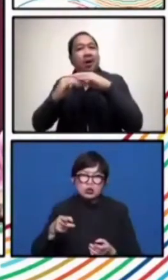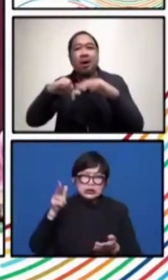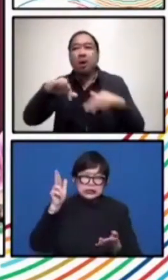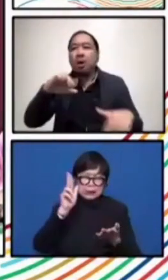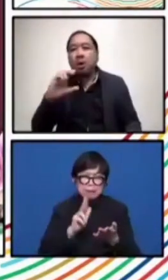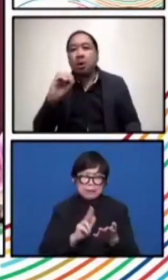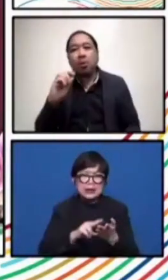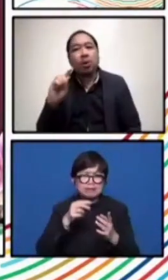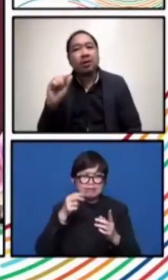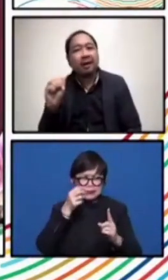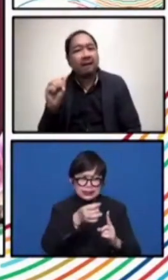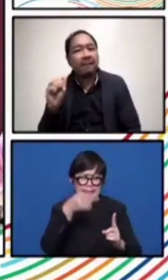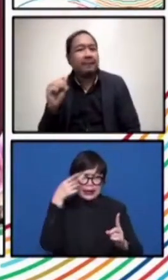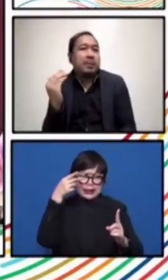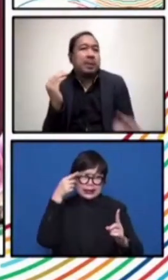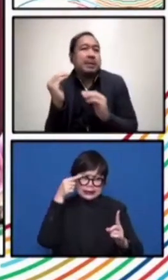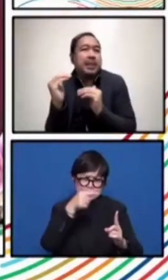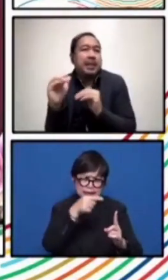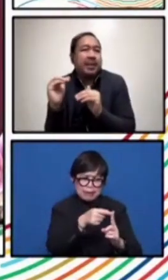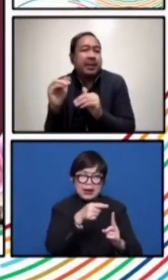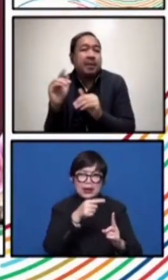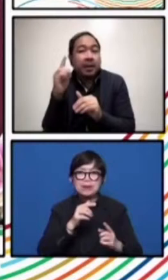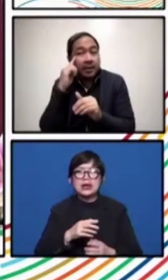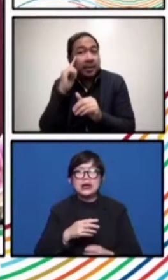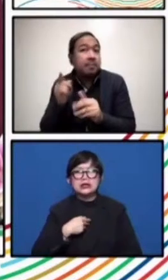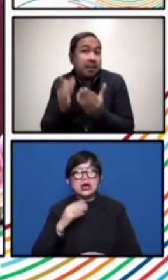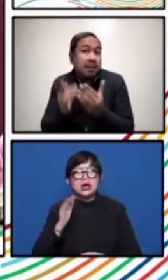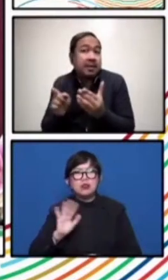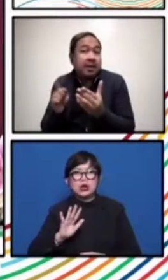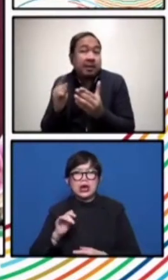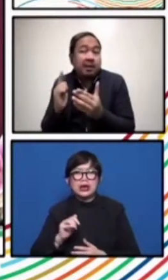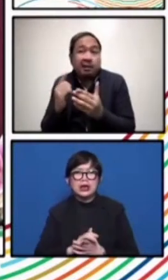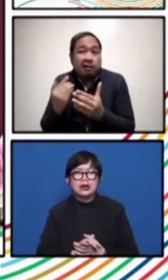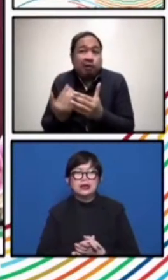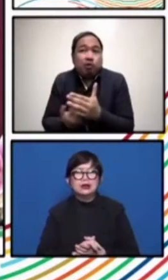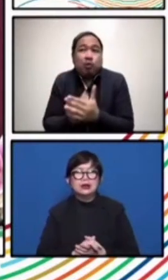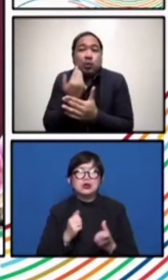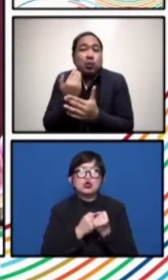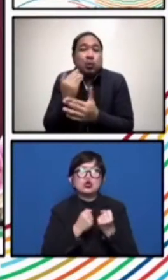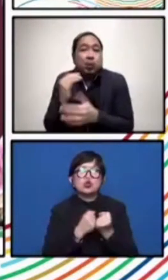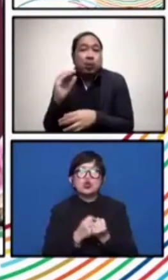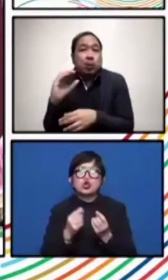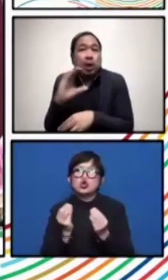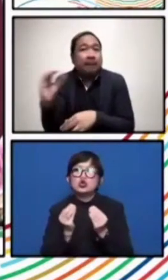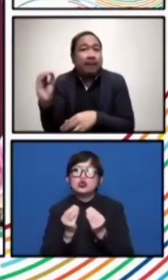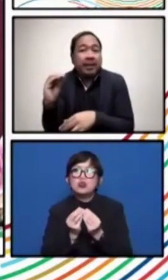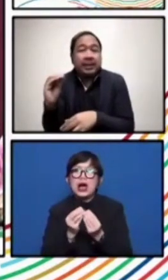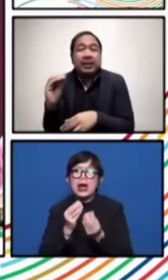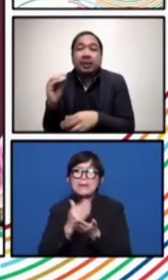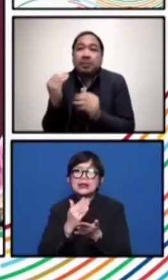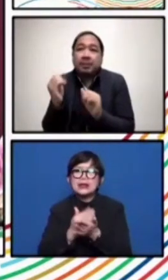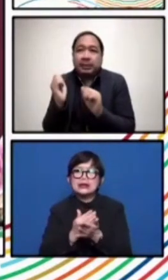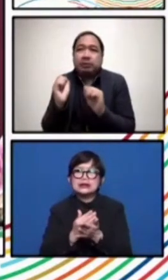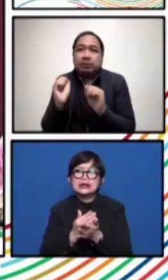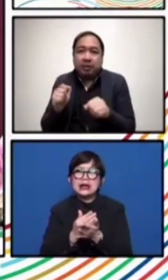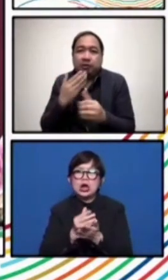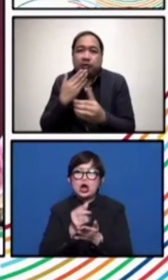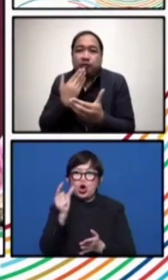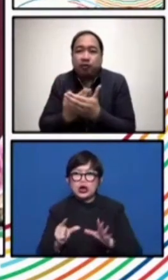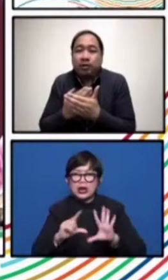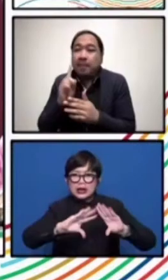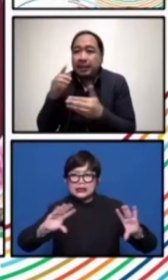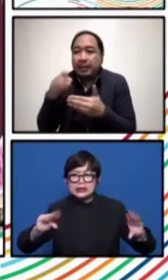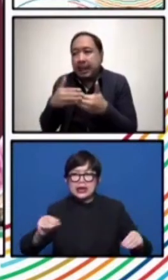the point is it may be good from a Kickstart perspective but after that it has to be Merit so at least in Wipro what we've said is